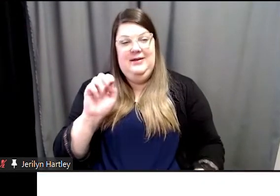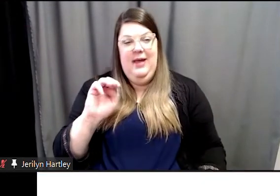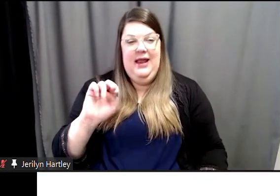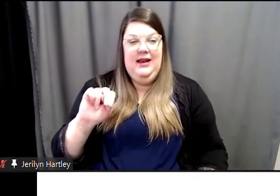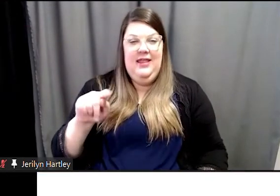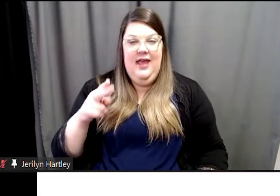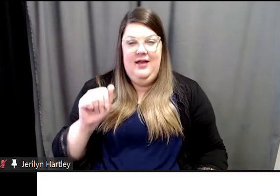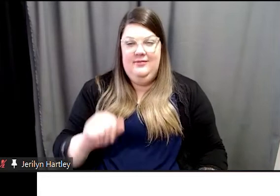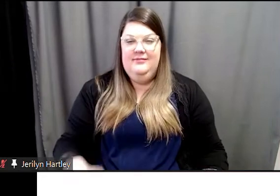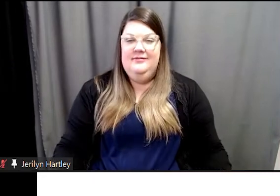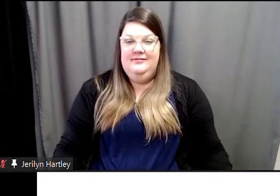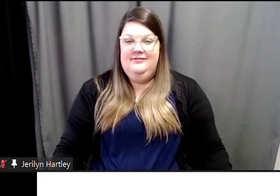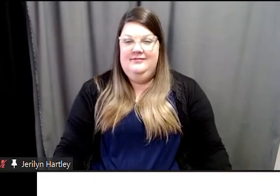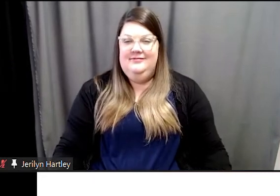Samantha.